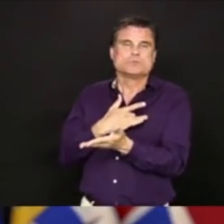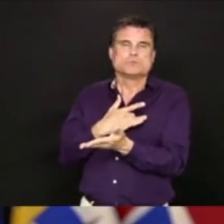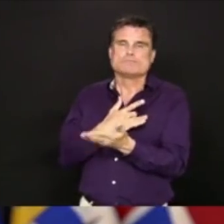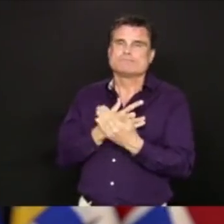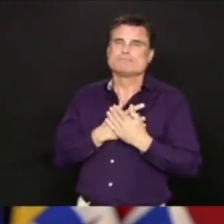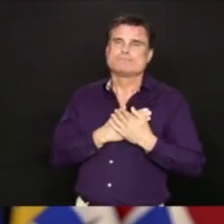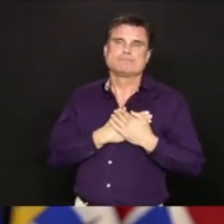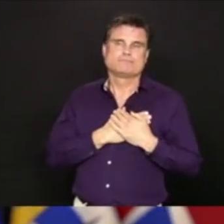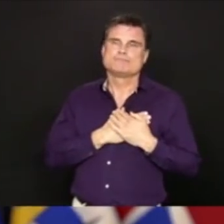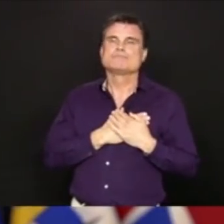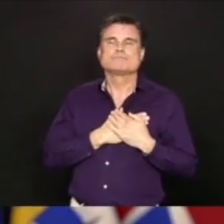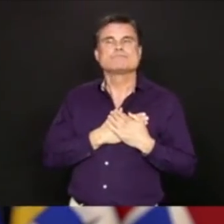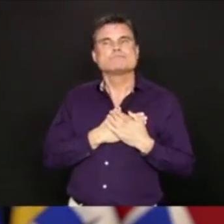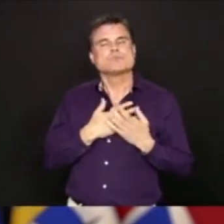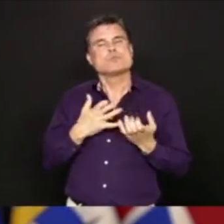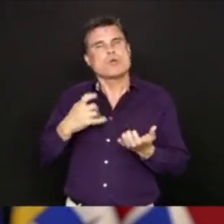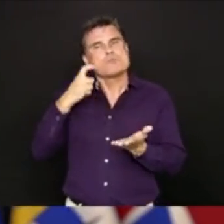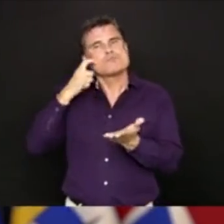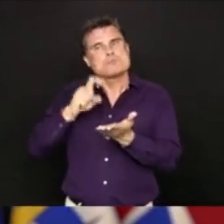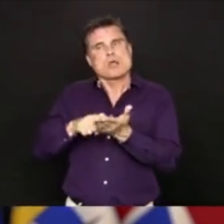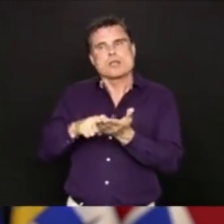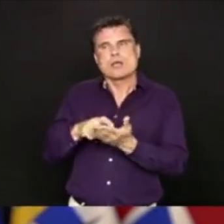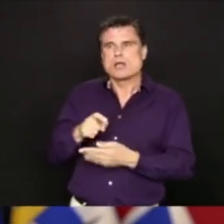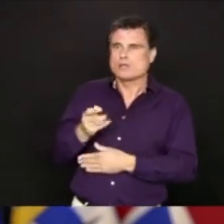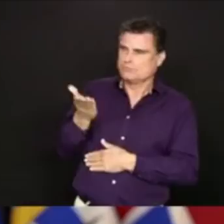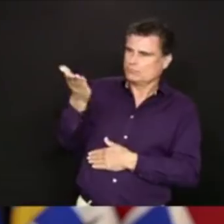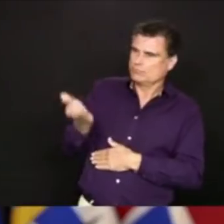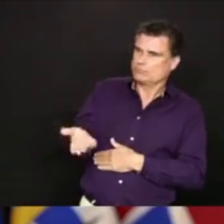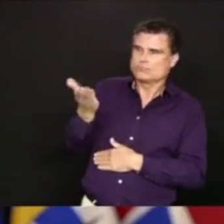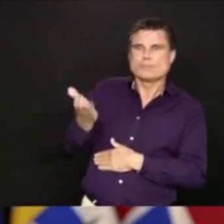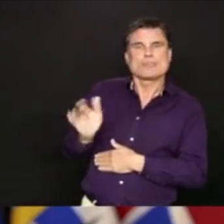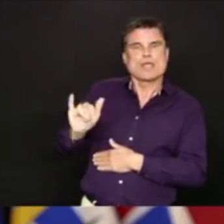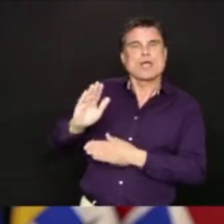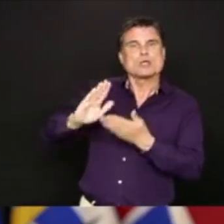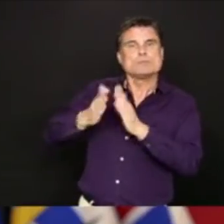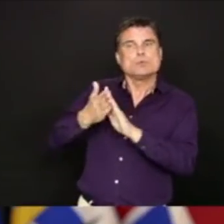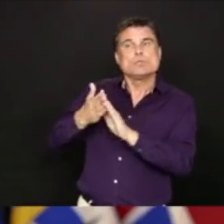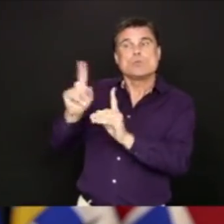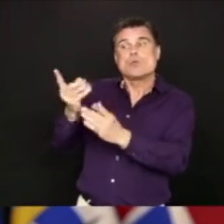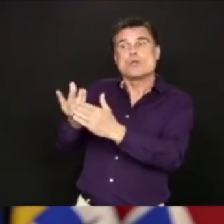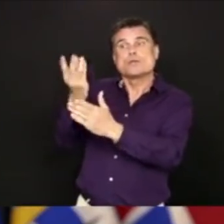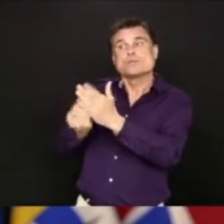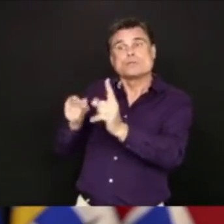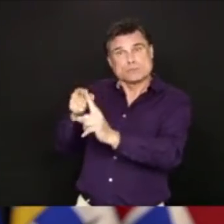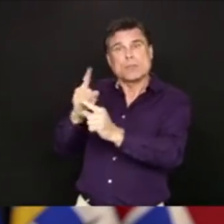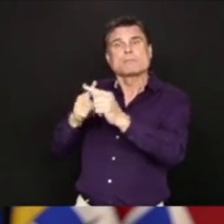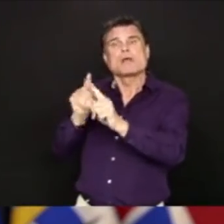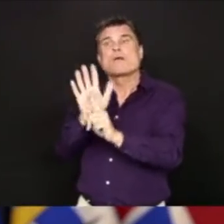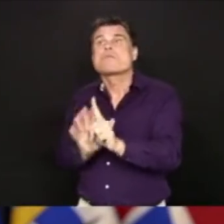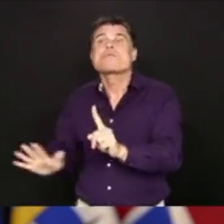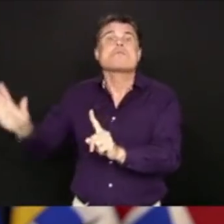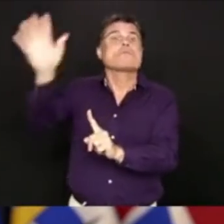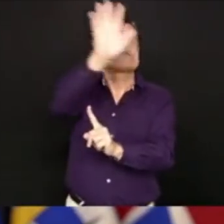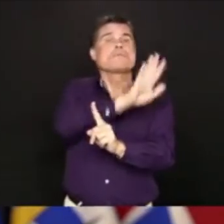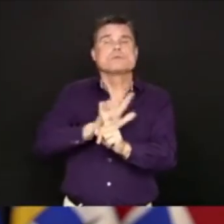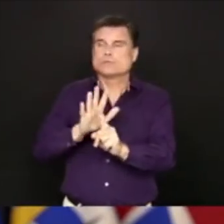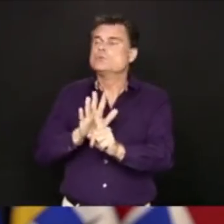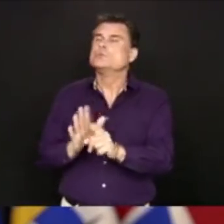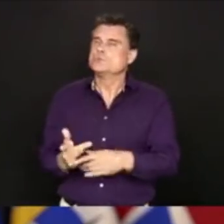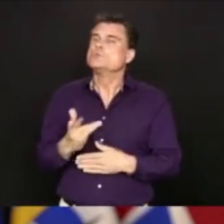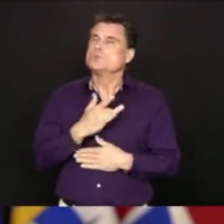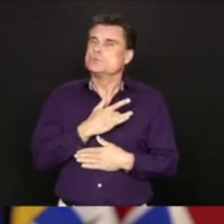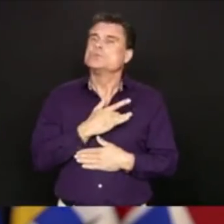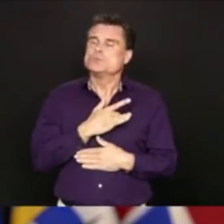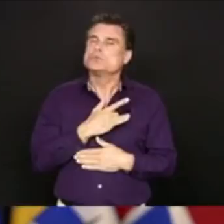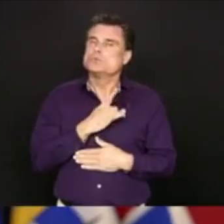on all of them. It's particularly a challenging time to not be able to come together physically in the normal way